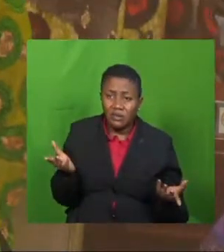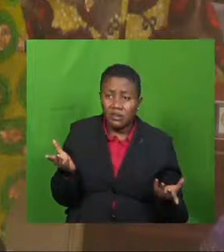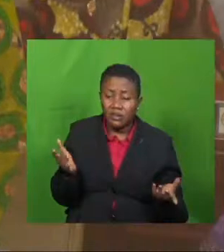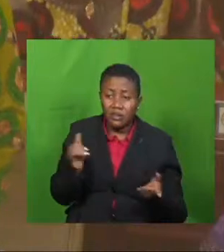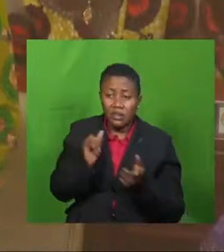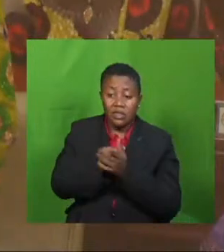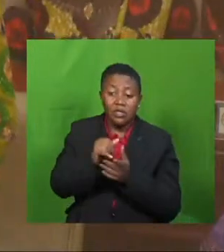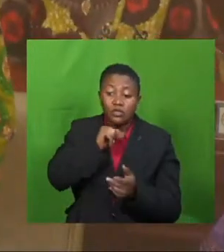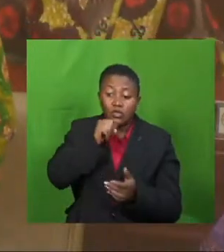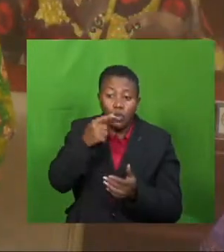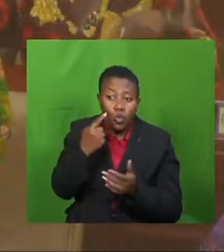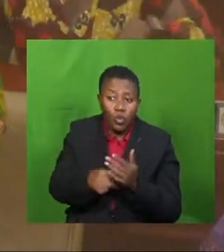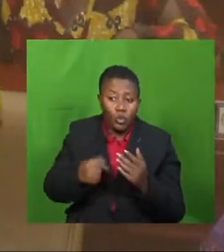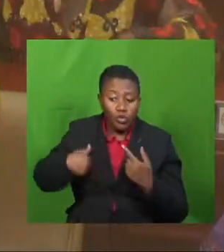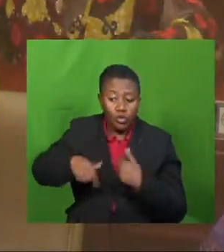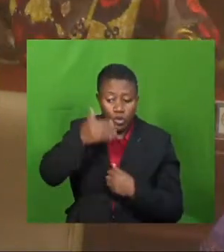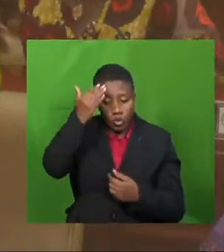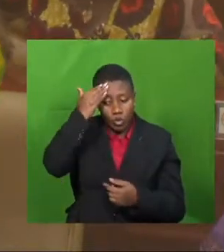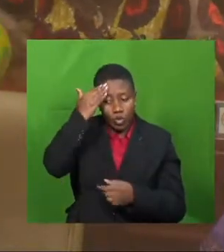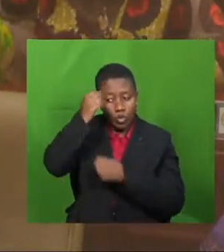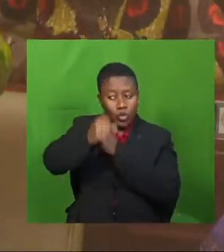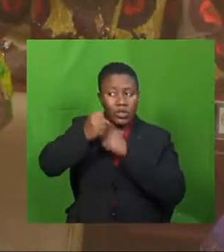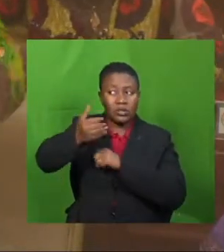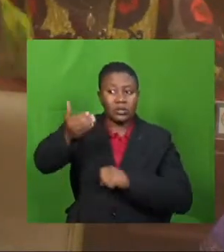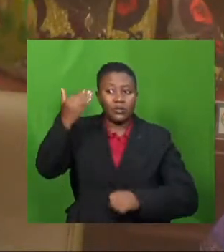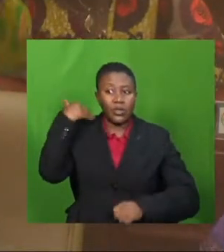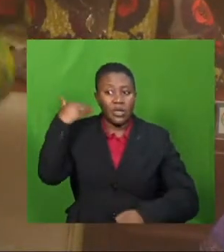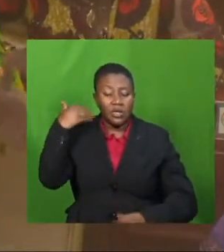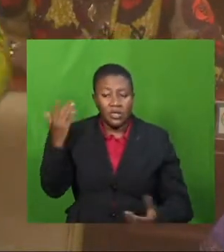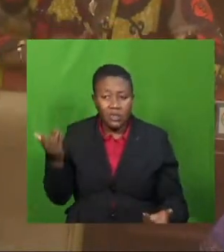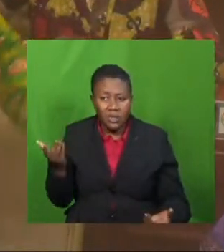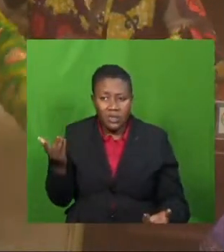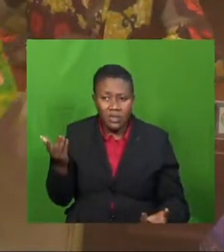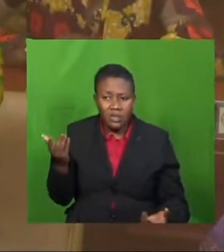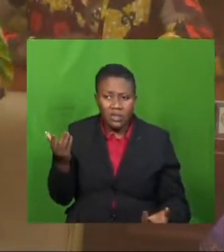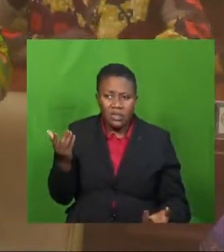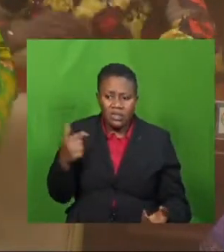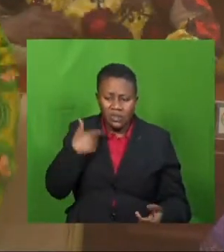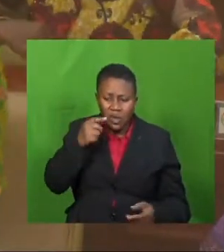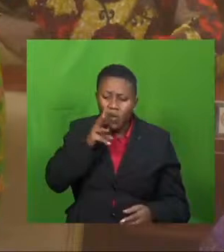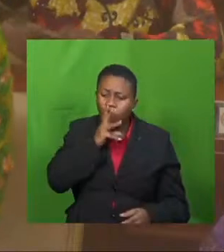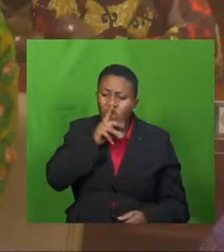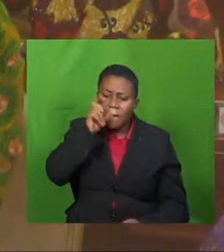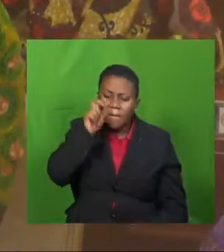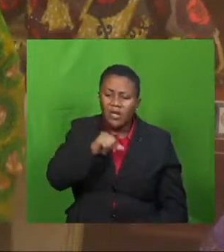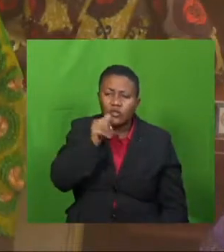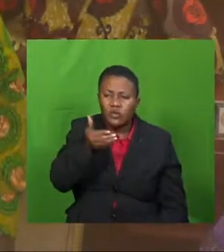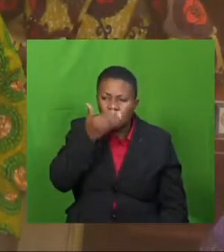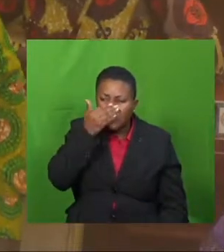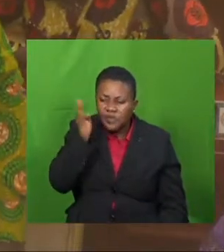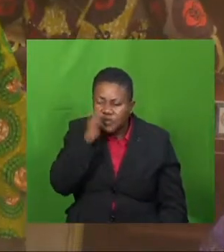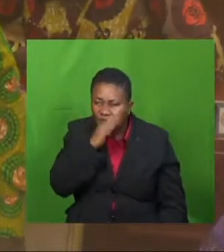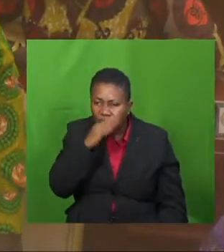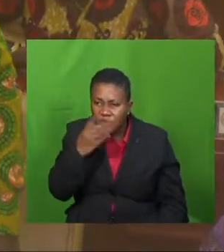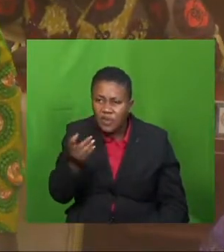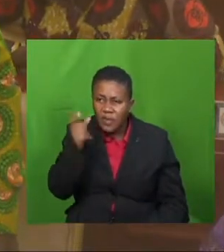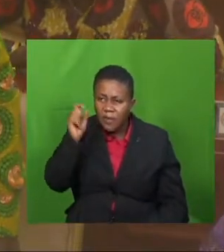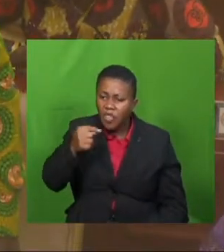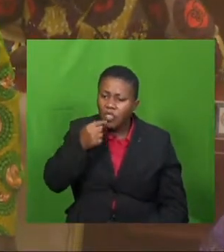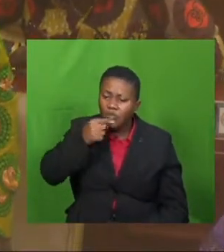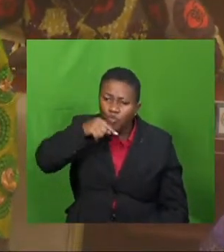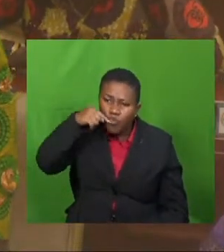what we used to know about water. Water should be colorless, tasteless, and odorless without any smell. But today you can smell